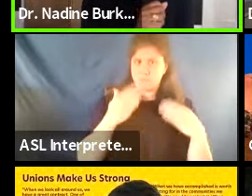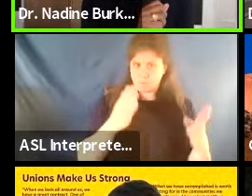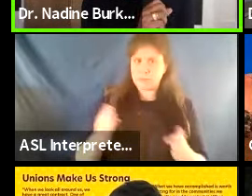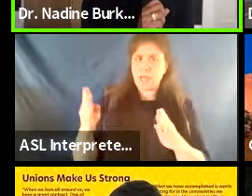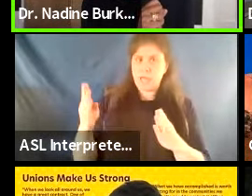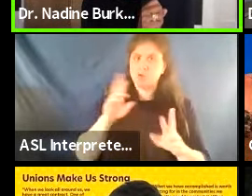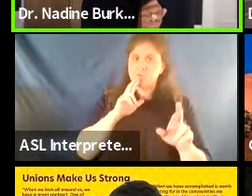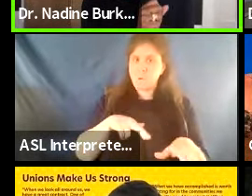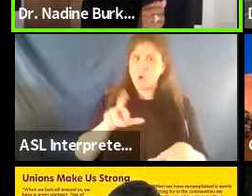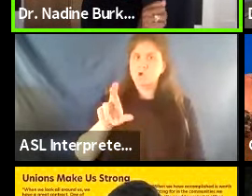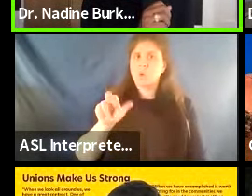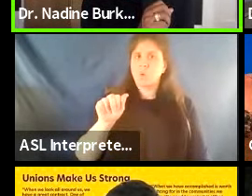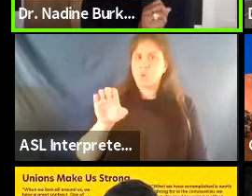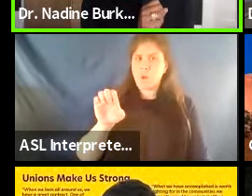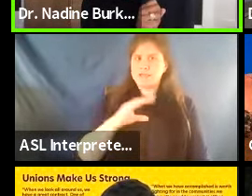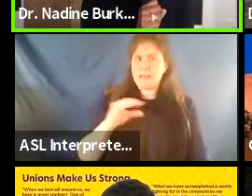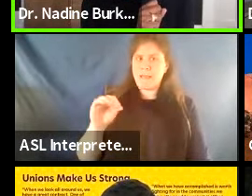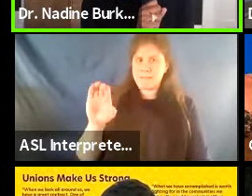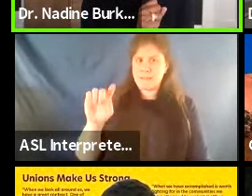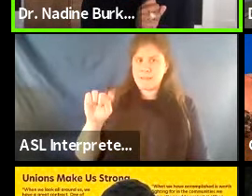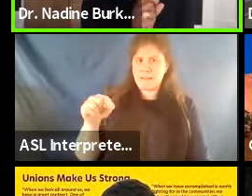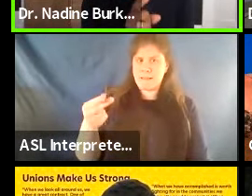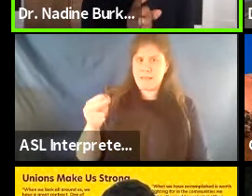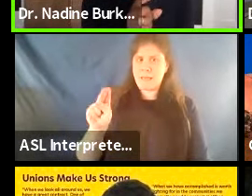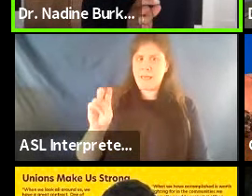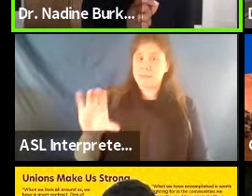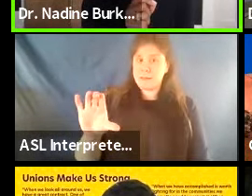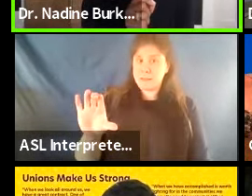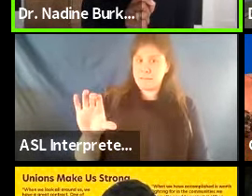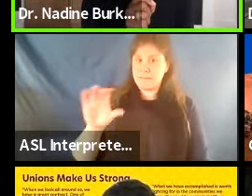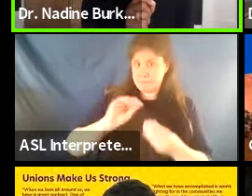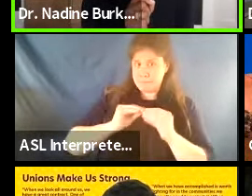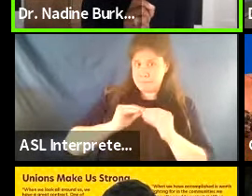and ethnicity data, but that's still in process. Do you want to?